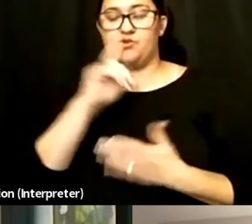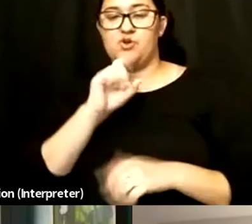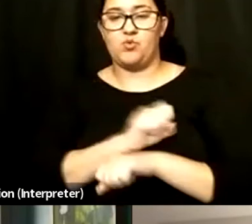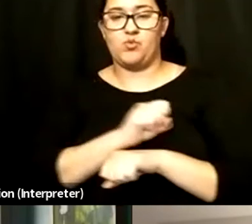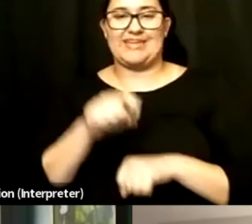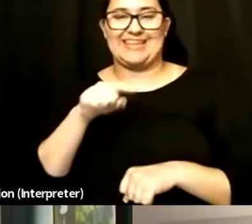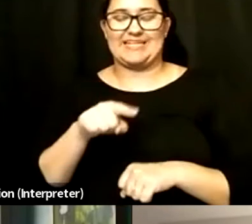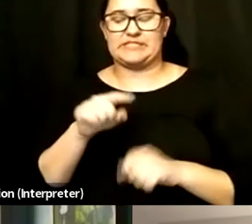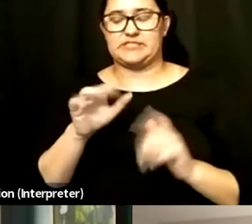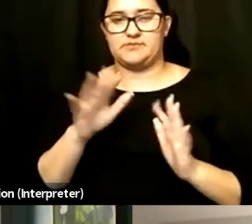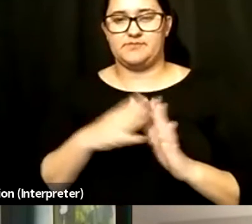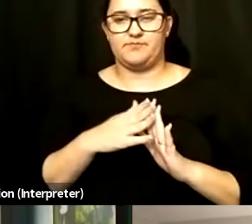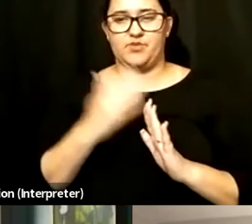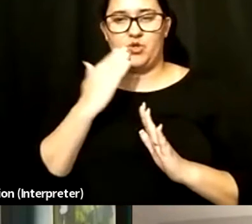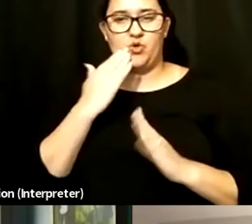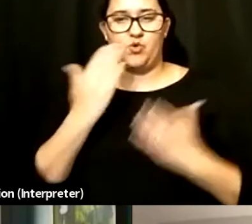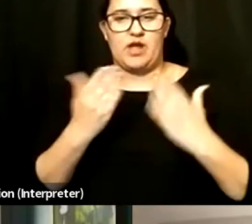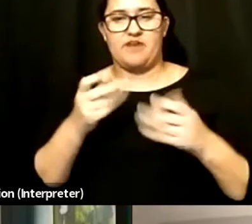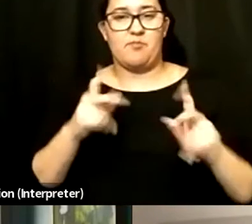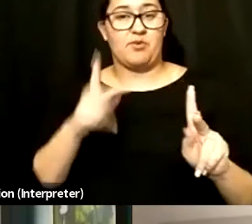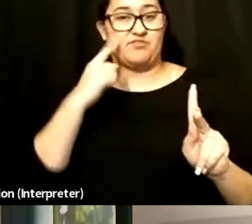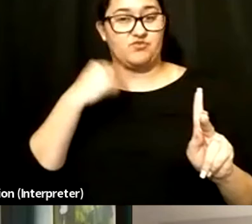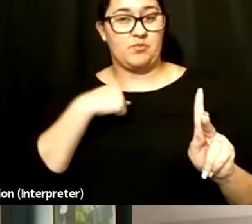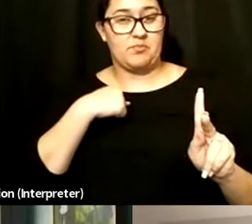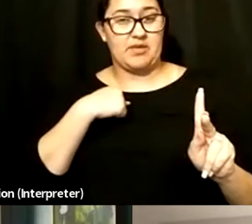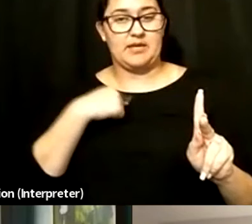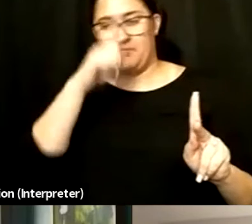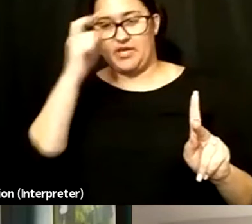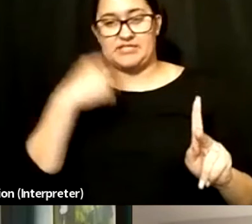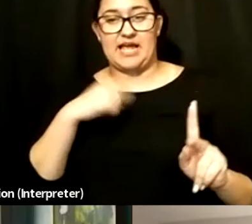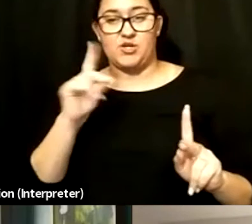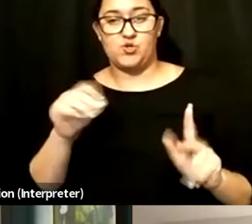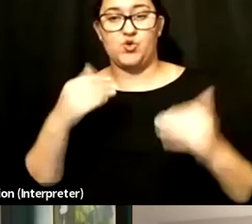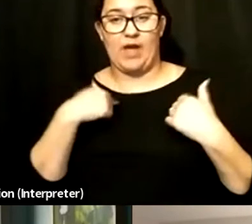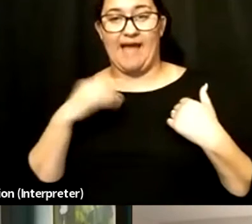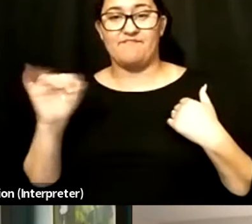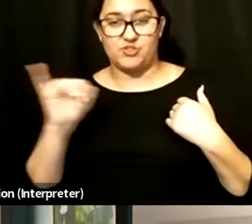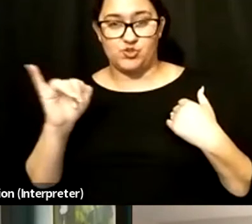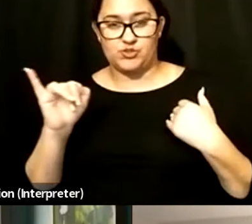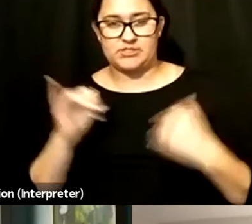uh, sort of a privilege for me because I do have insurance,